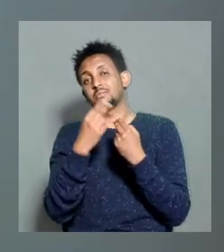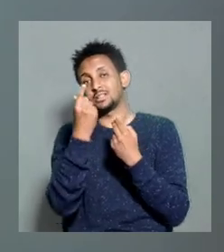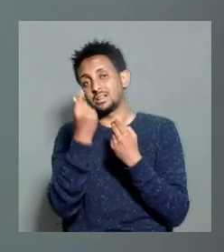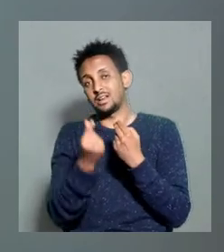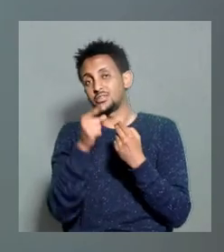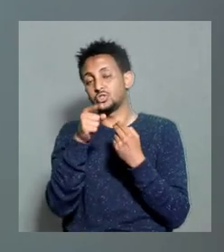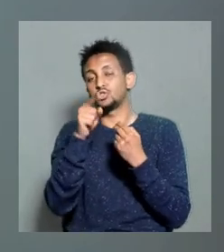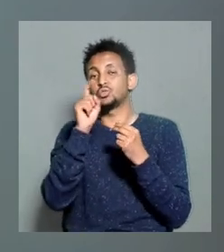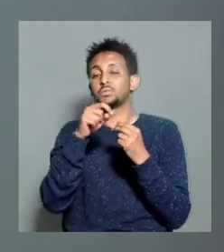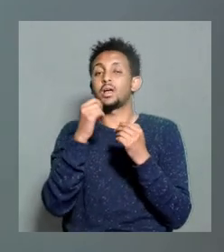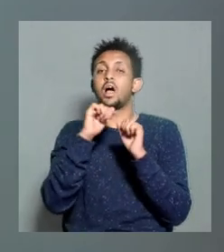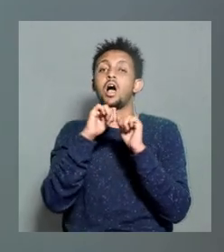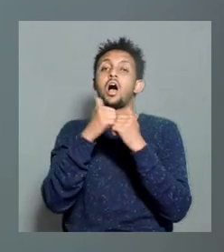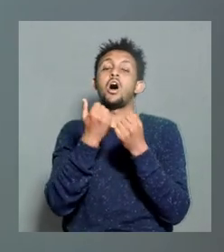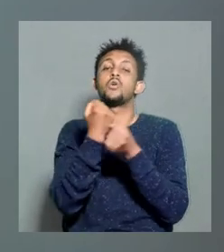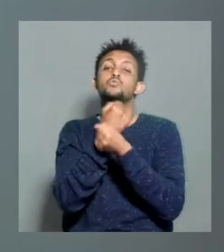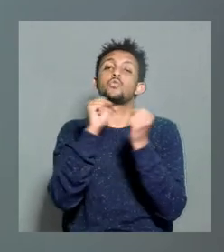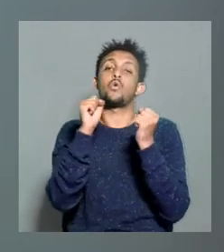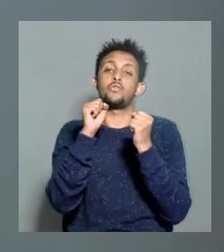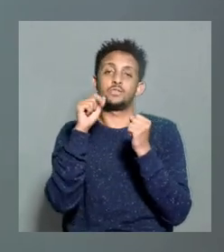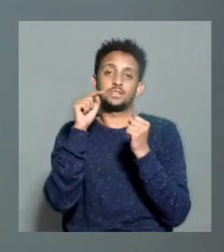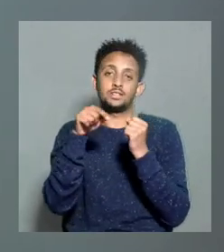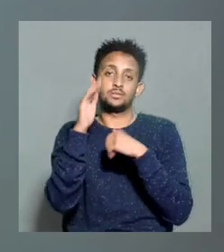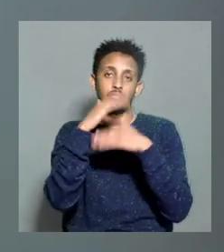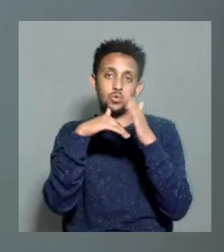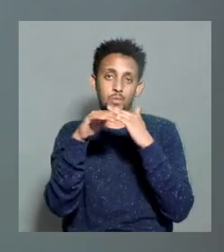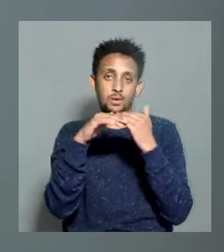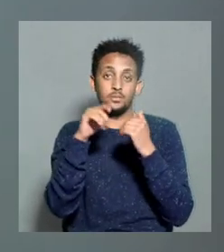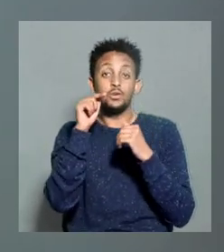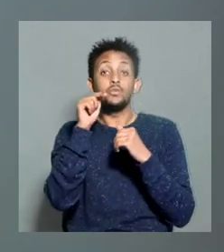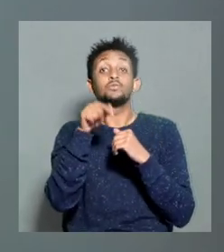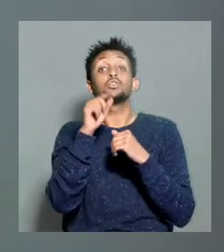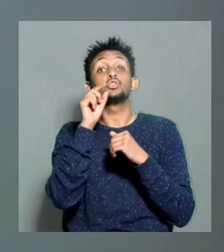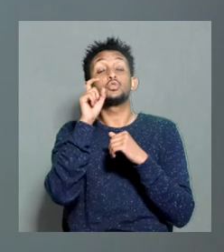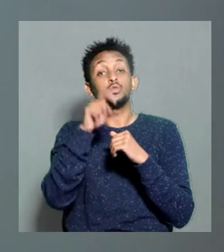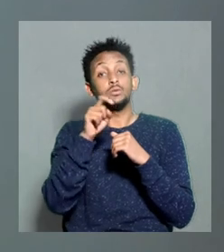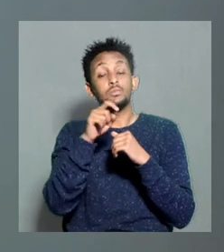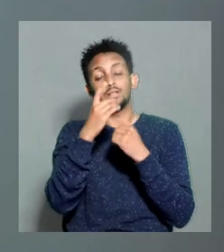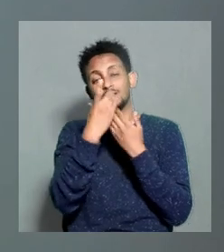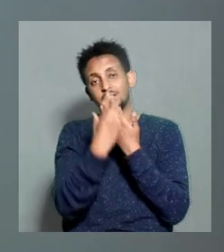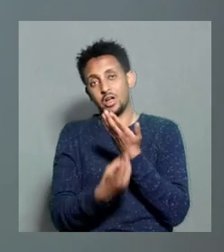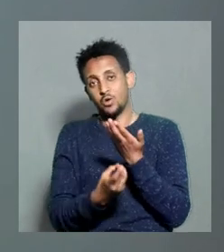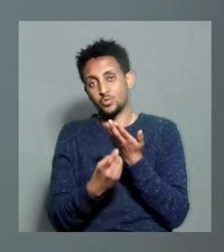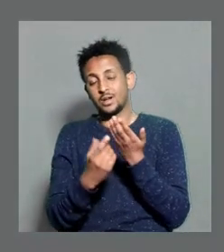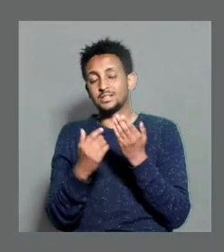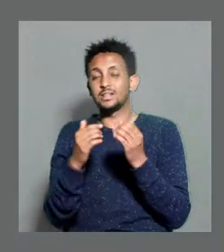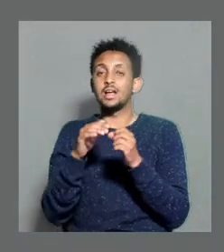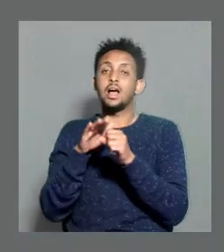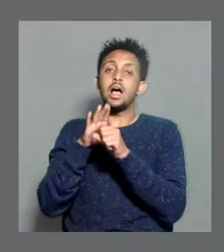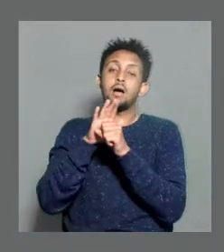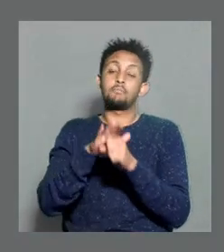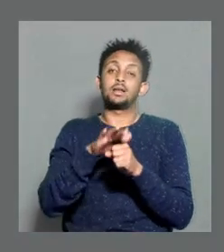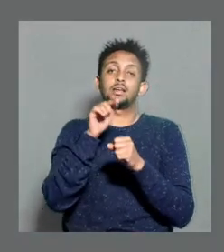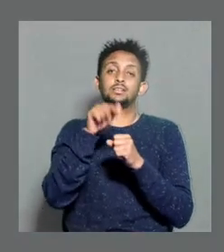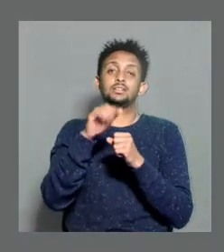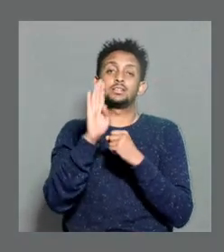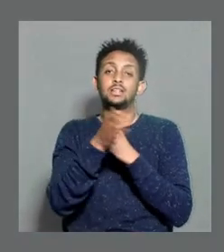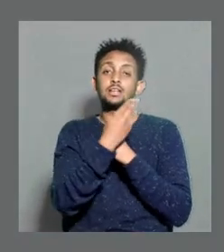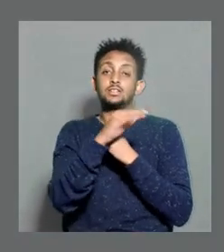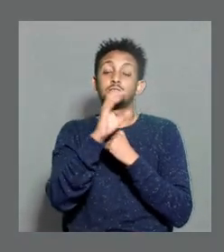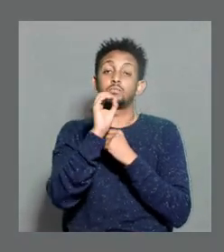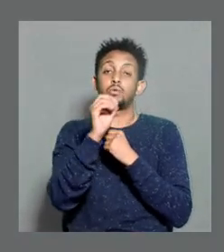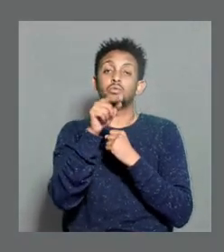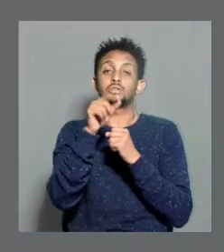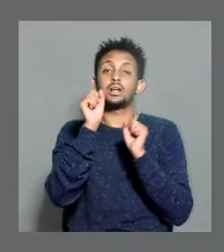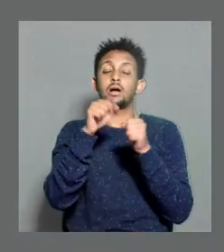should be the way how to solve that problem. So therefore, there should be a downward force applied on this tennis ball so that